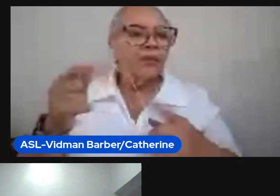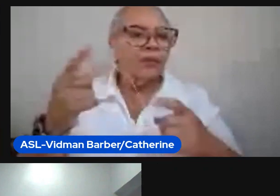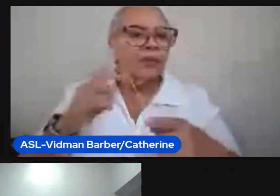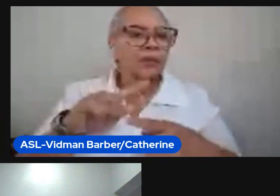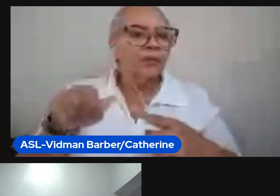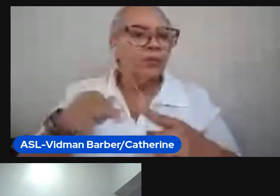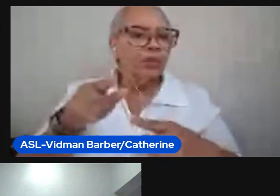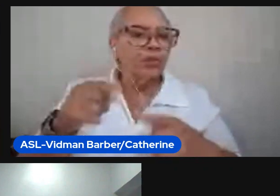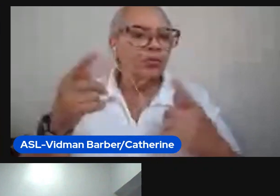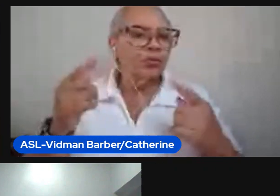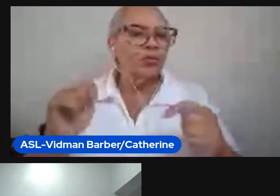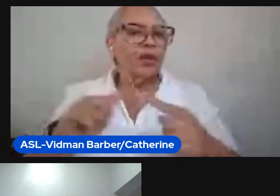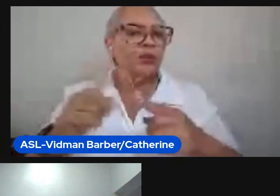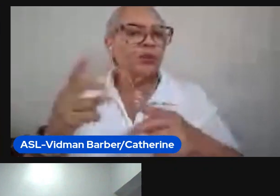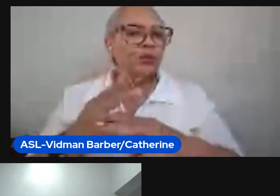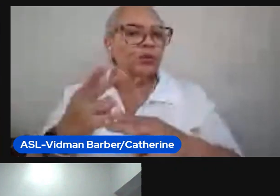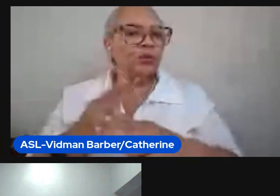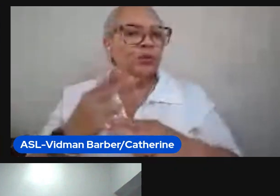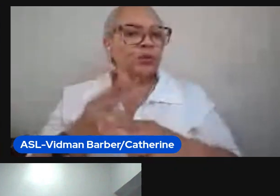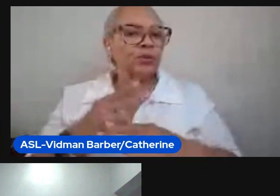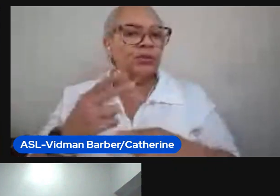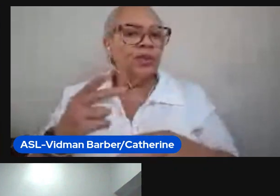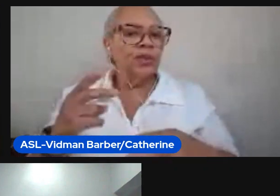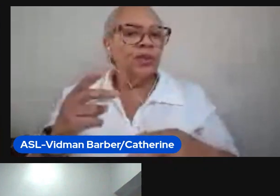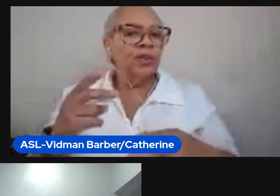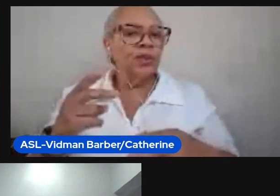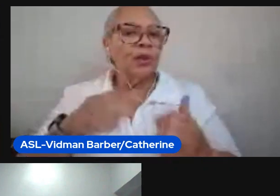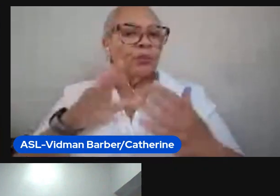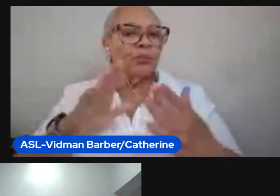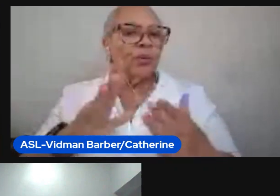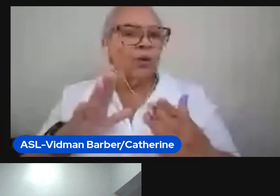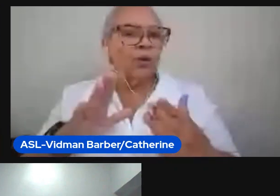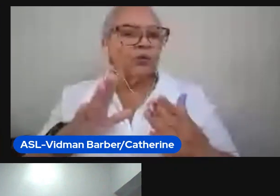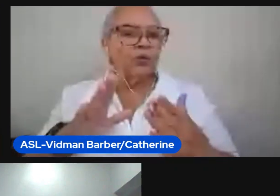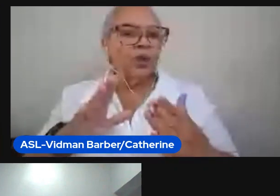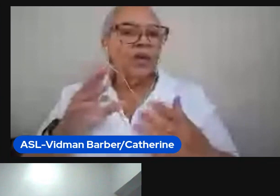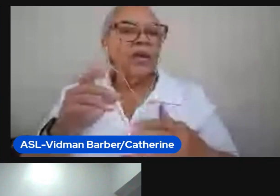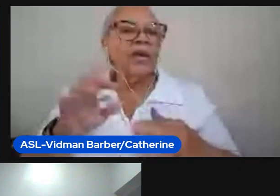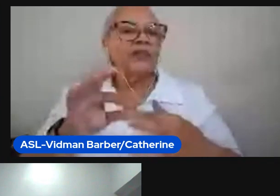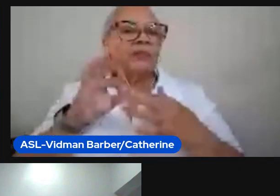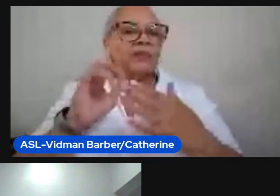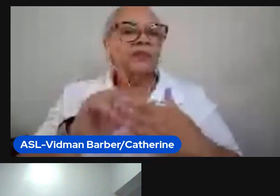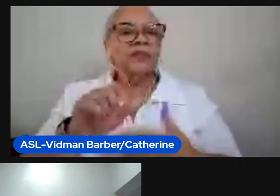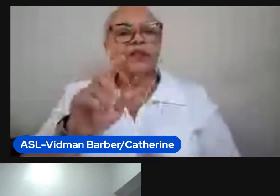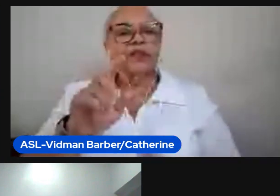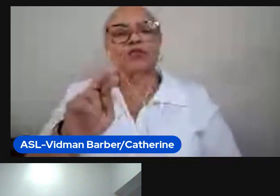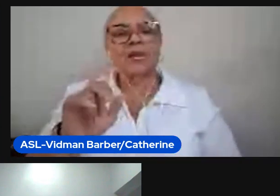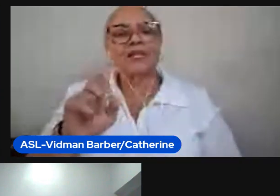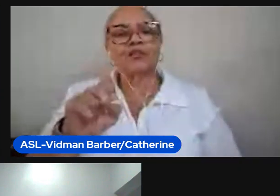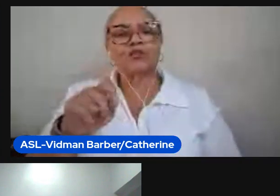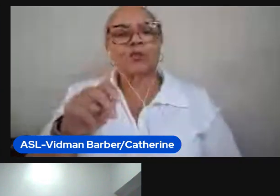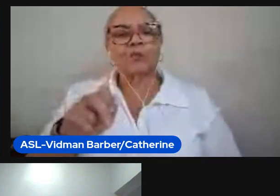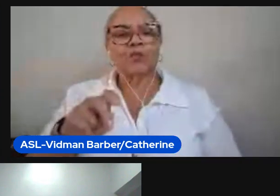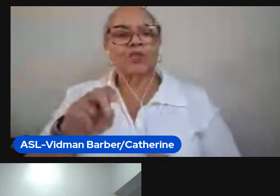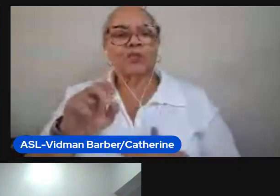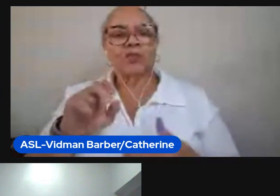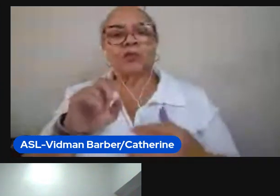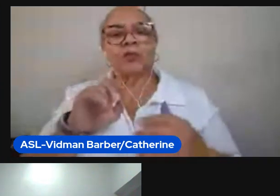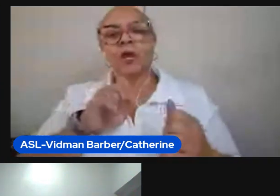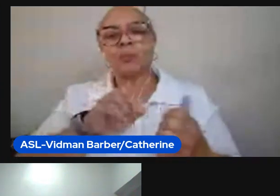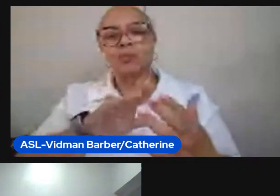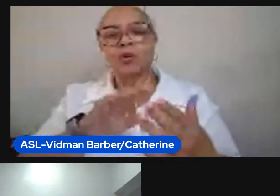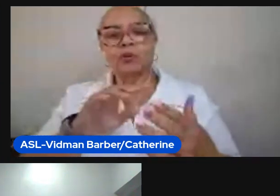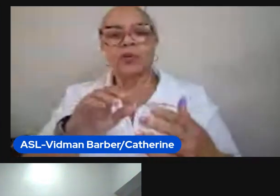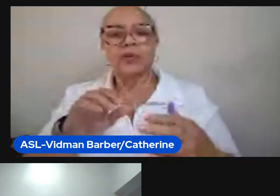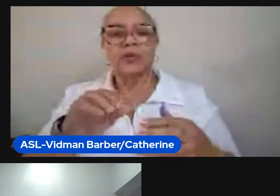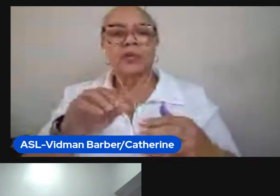particularly the transcriptomics approach, in trying to measure cellular heterogeneity for vaccines that